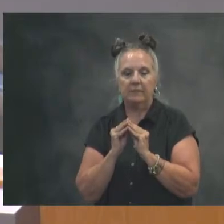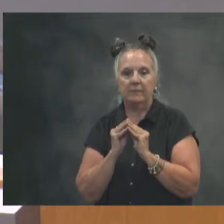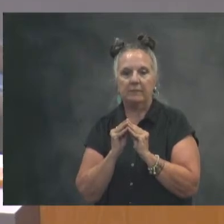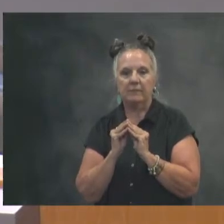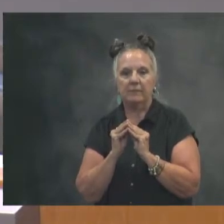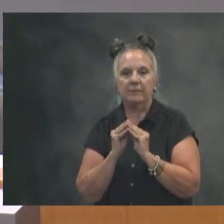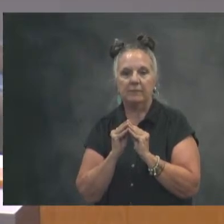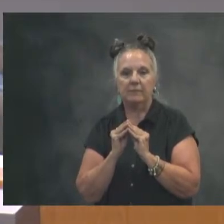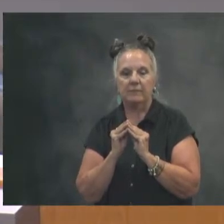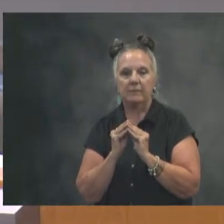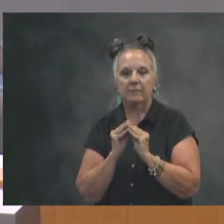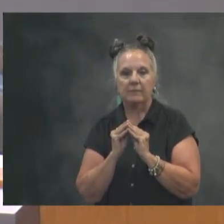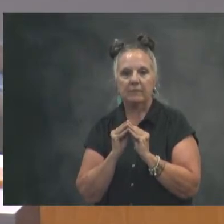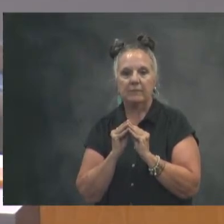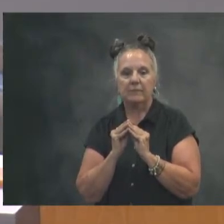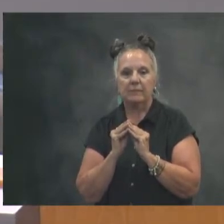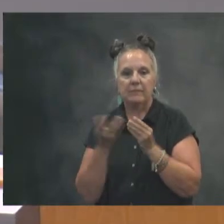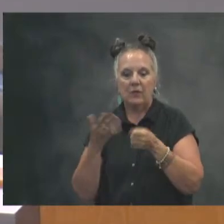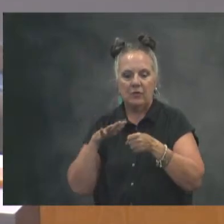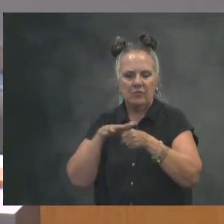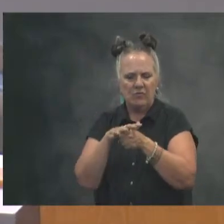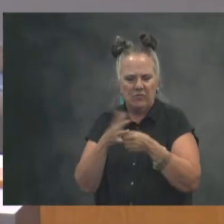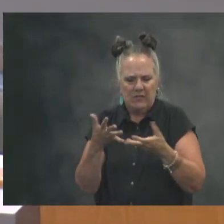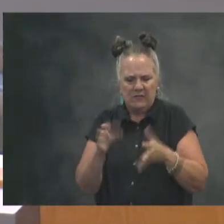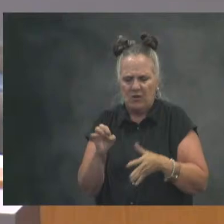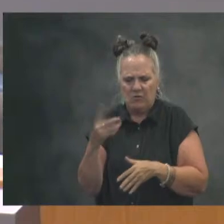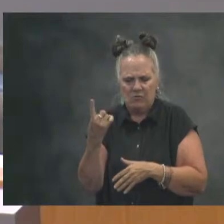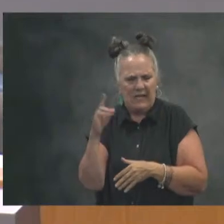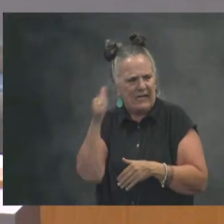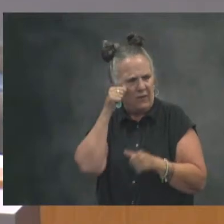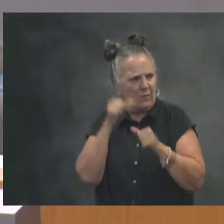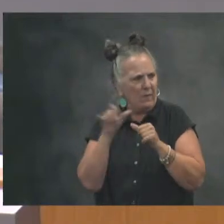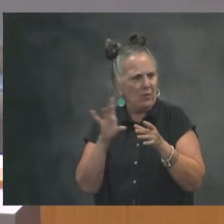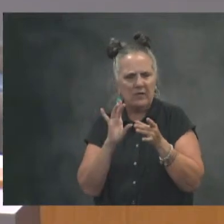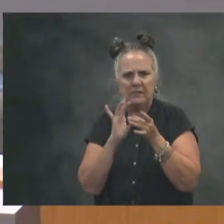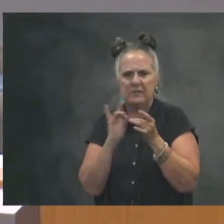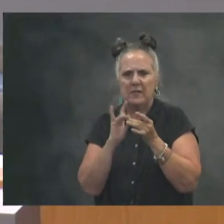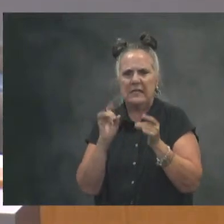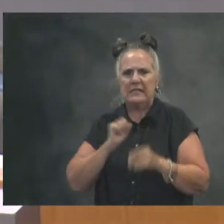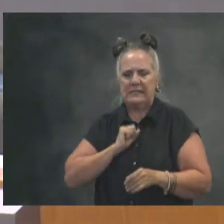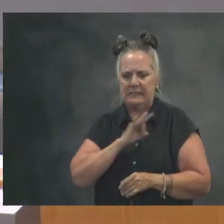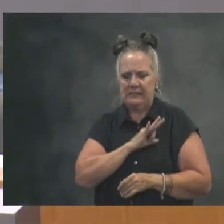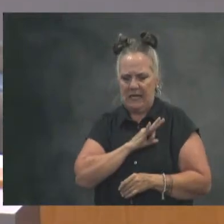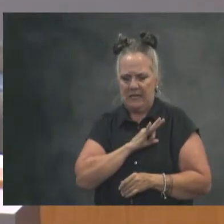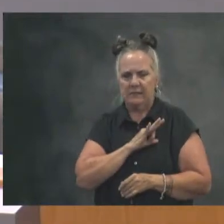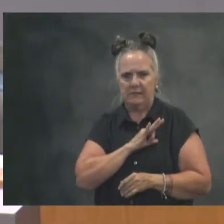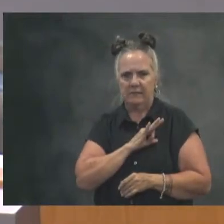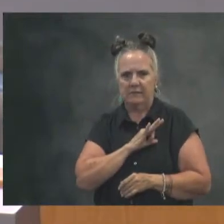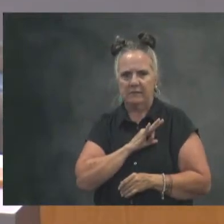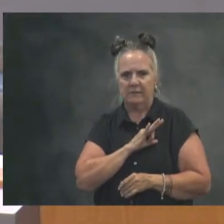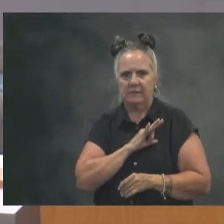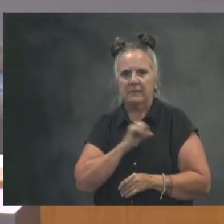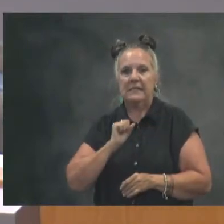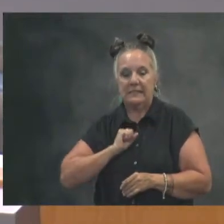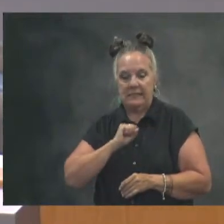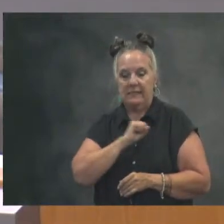If this had been totally done or something, I can't remember his comment, by the state legislature. No, this, to change the